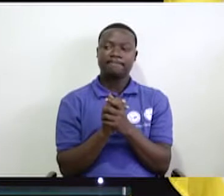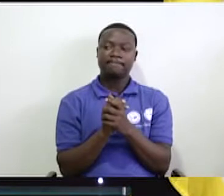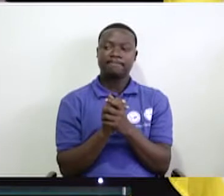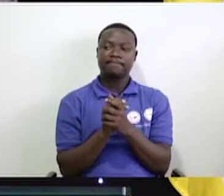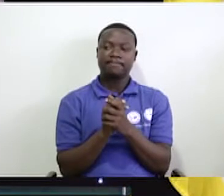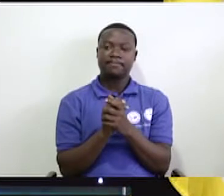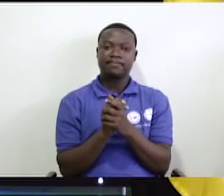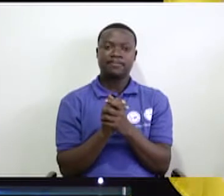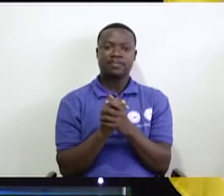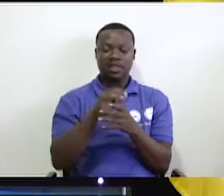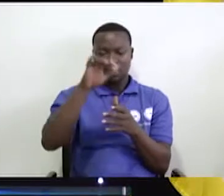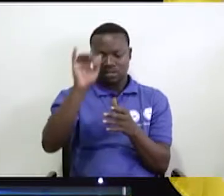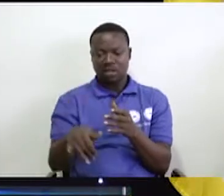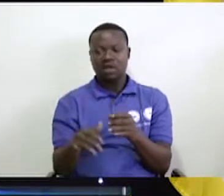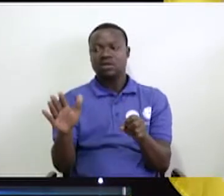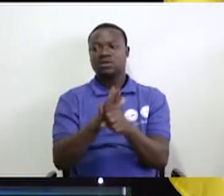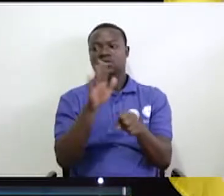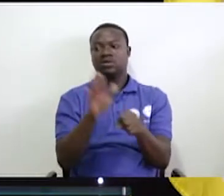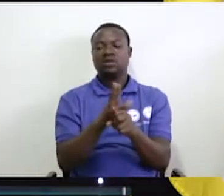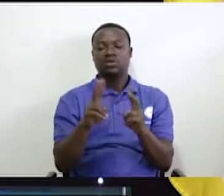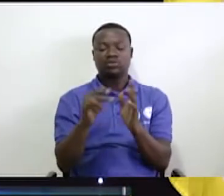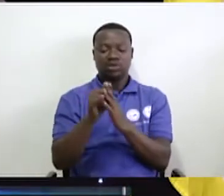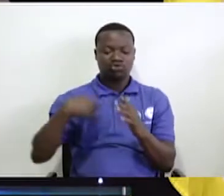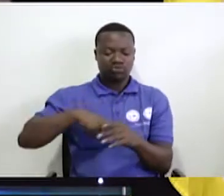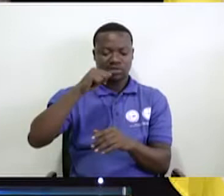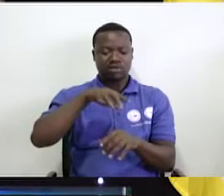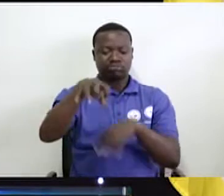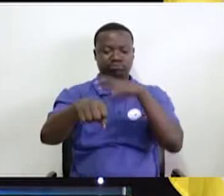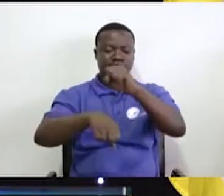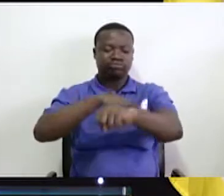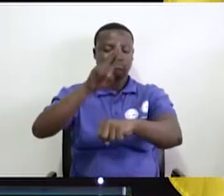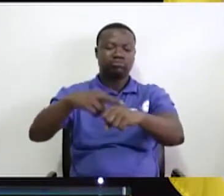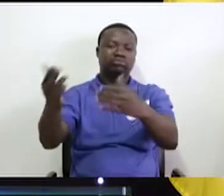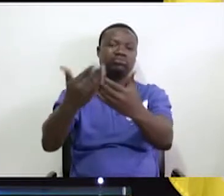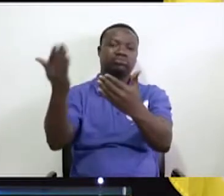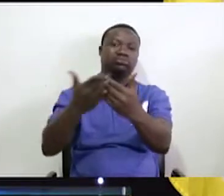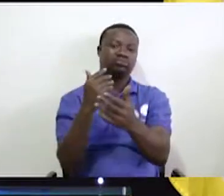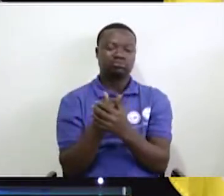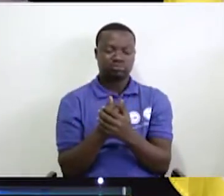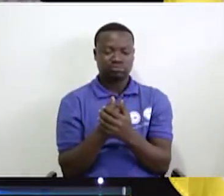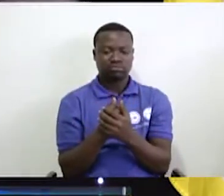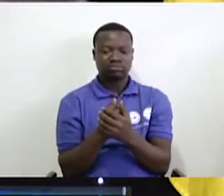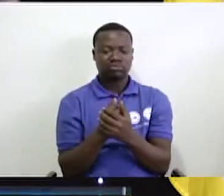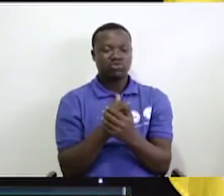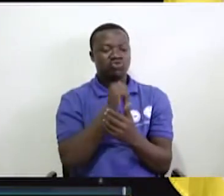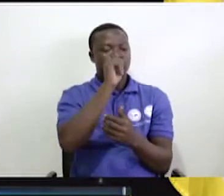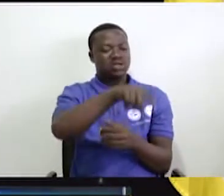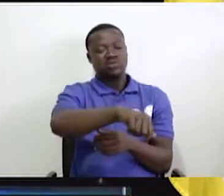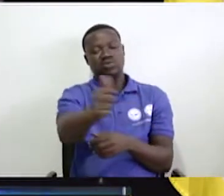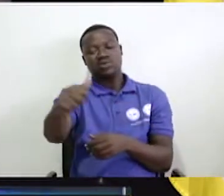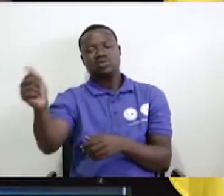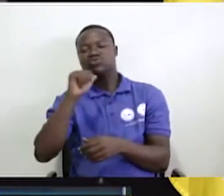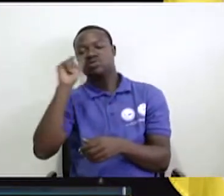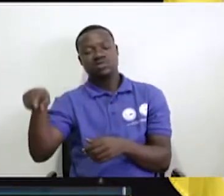This one should be enough for us to possess nations. We don't need anything else.